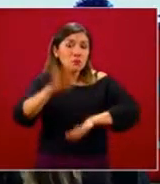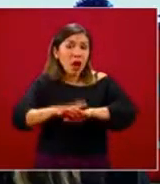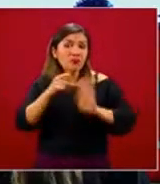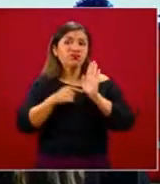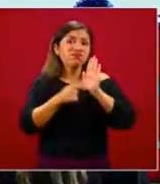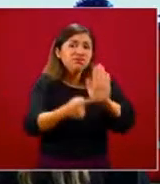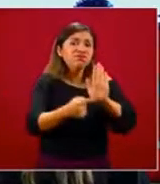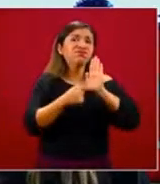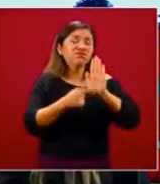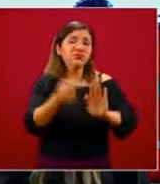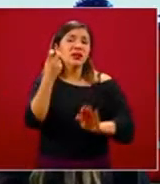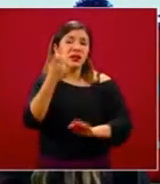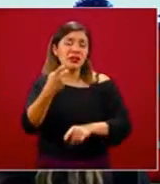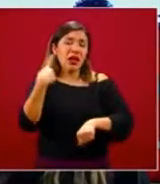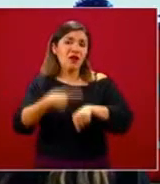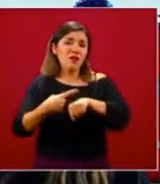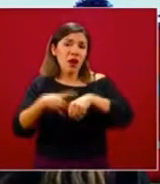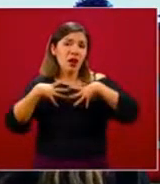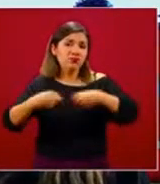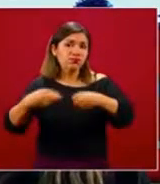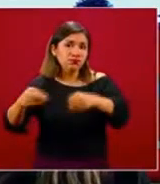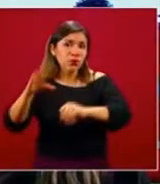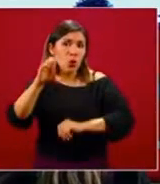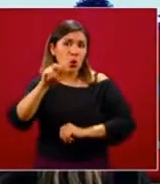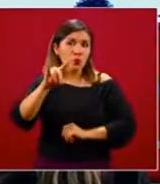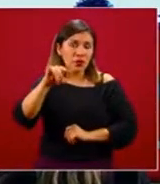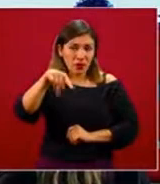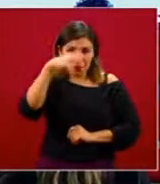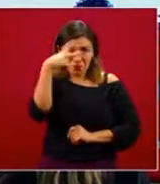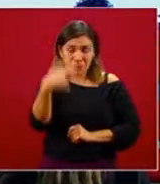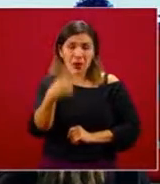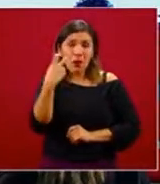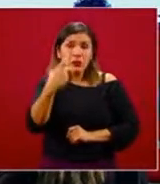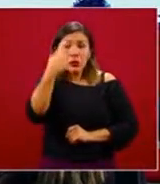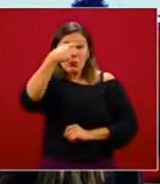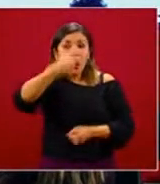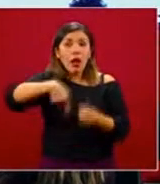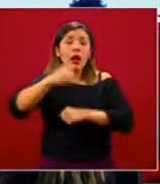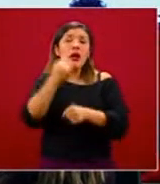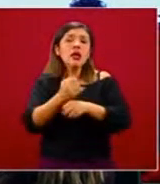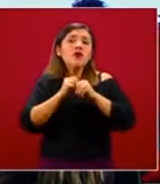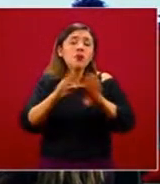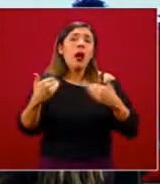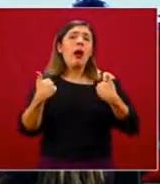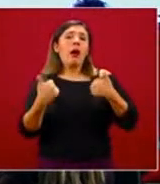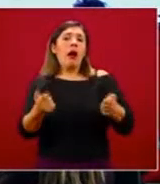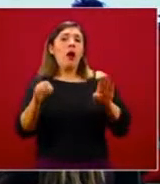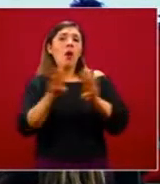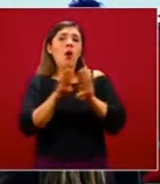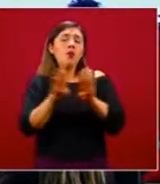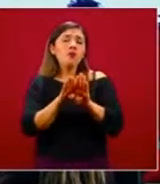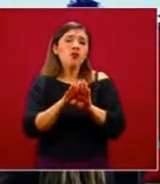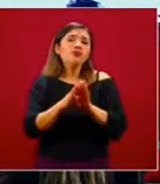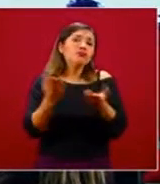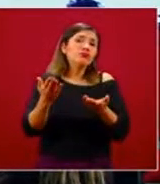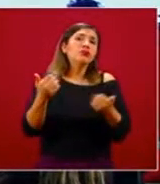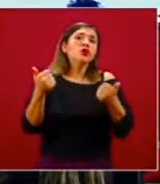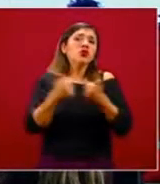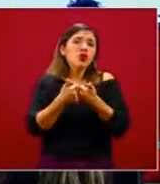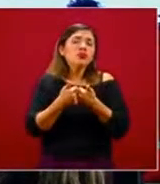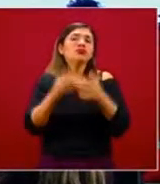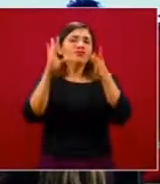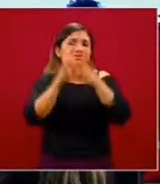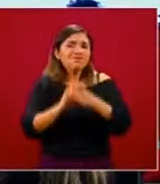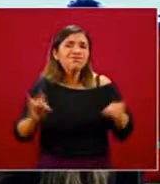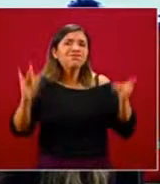this de la hoping that there is pandemia de some COVID en interest in México the y que esto technical sea lo que information oriente about la this pandemic información, in Mexico, and obviamente that this con is el the cariz,